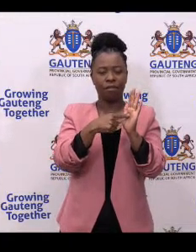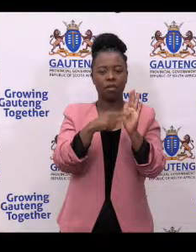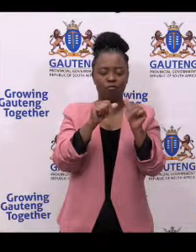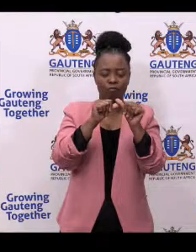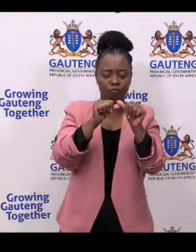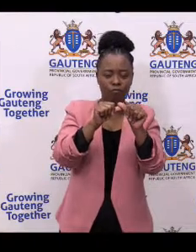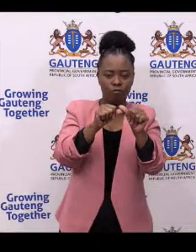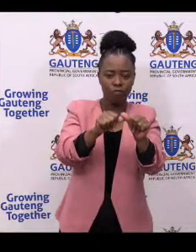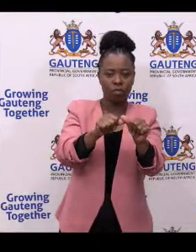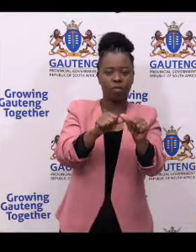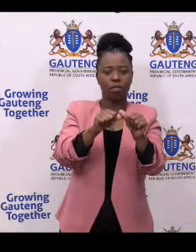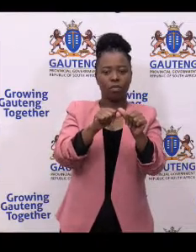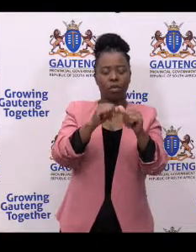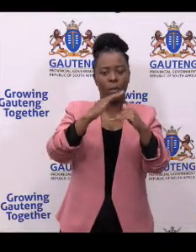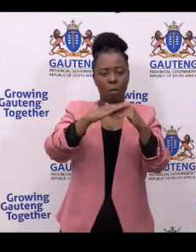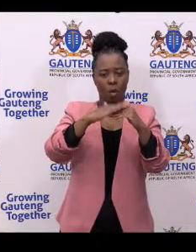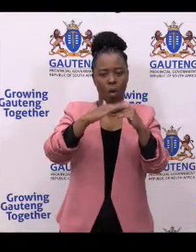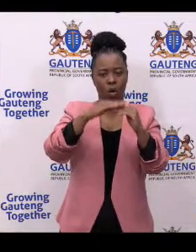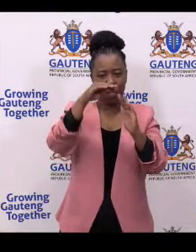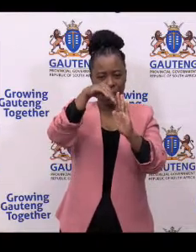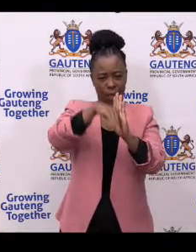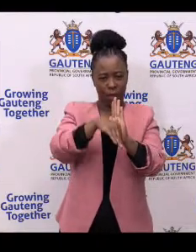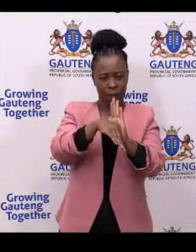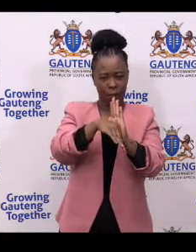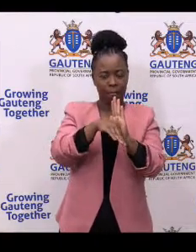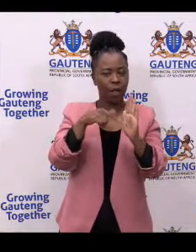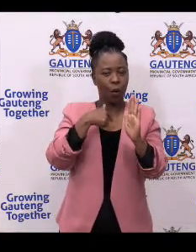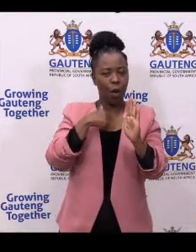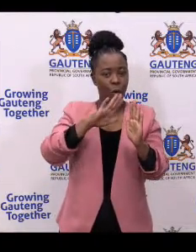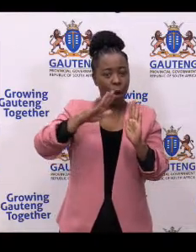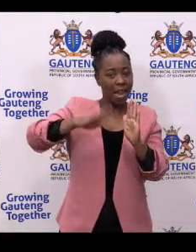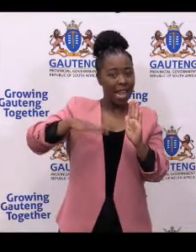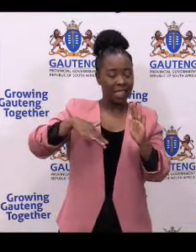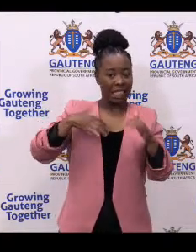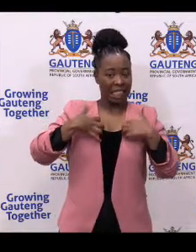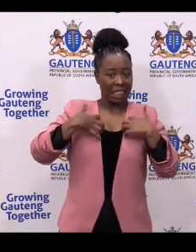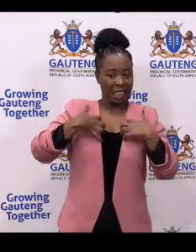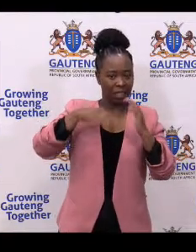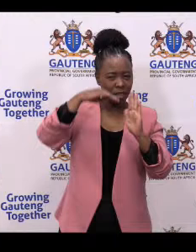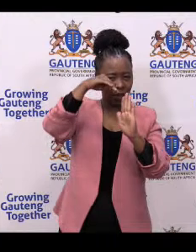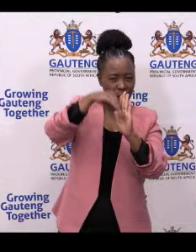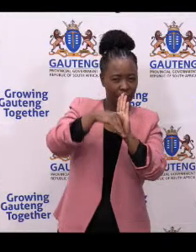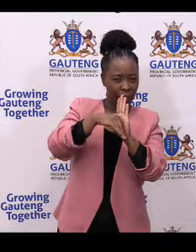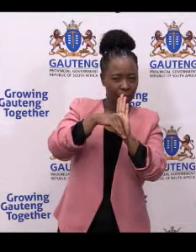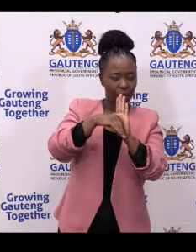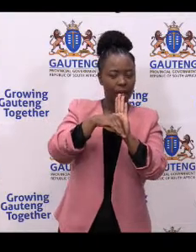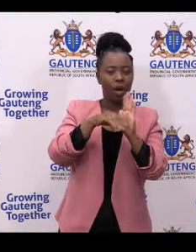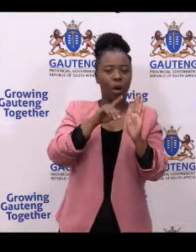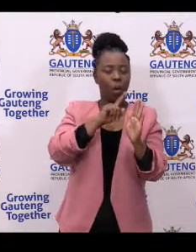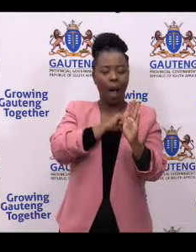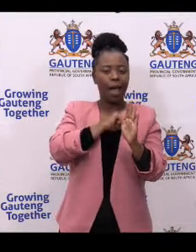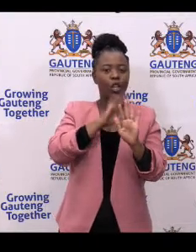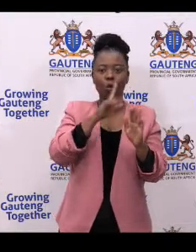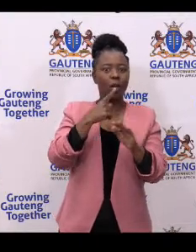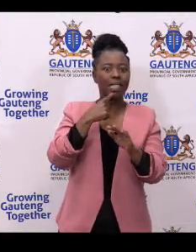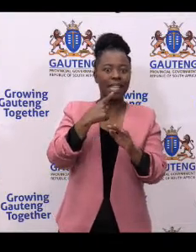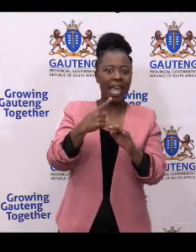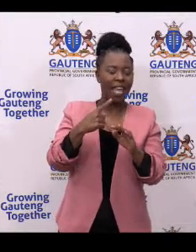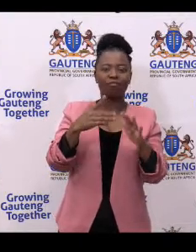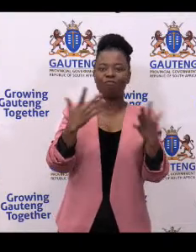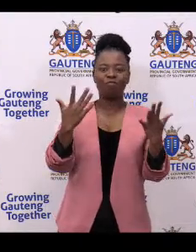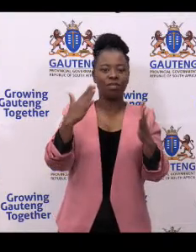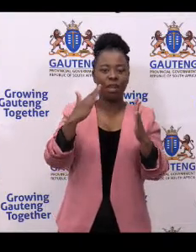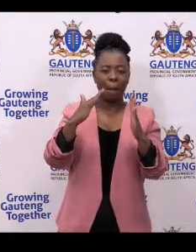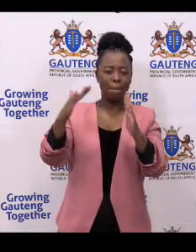downward stride. We are not yet excited about the downward stride because it's not really saying that the pandemic or we are over the